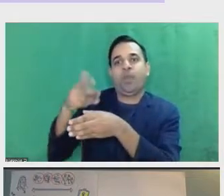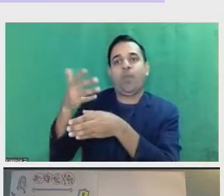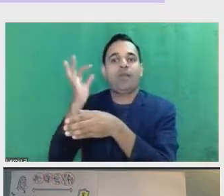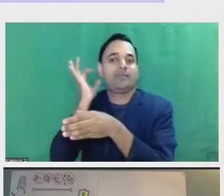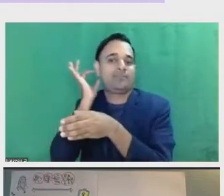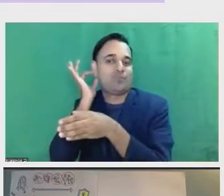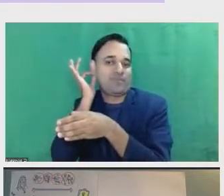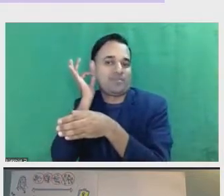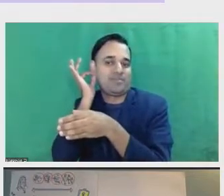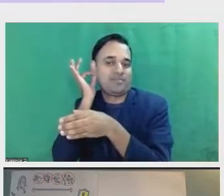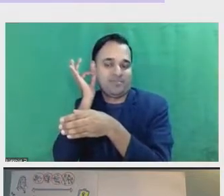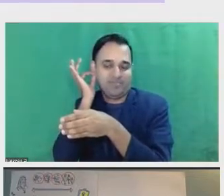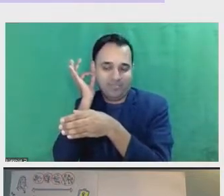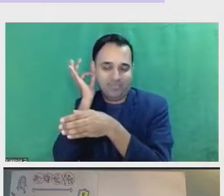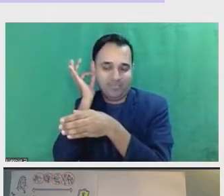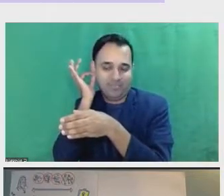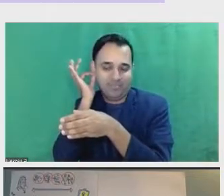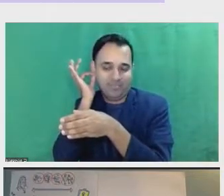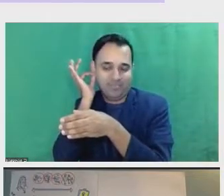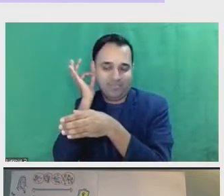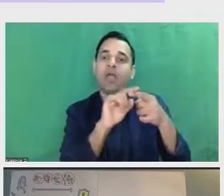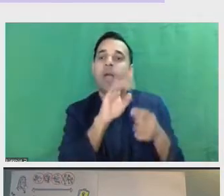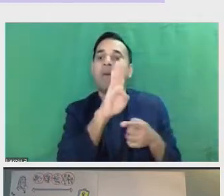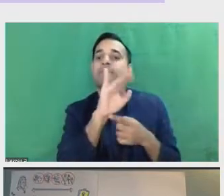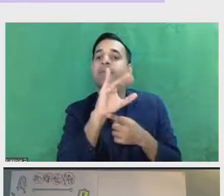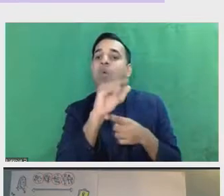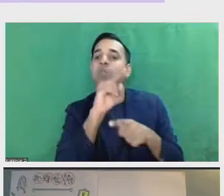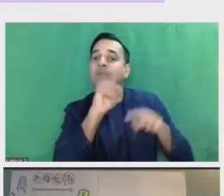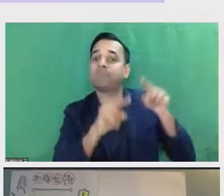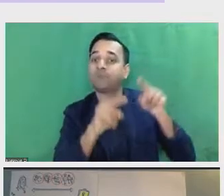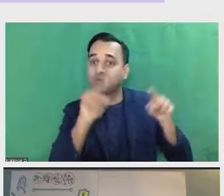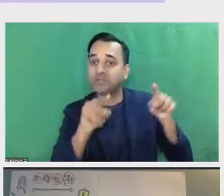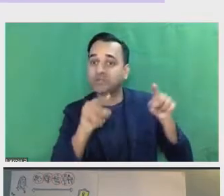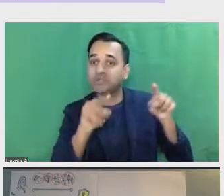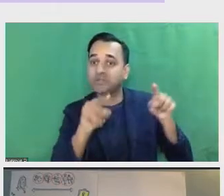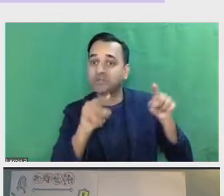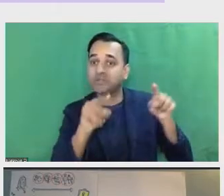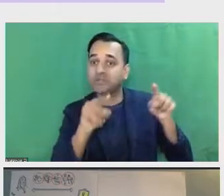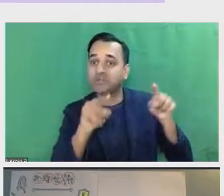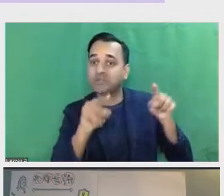on enabling conditions for women and for their participation